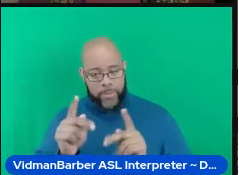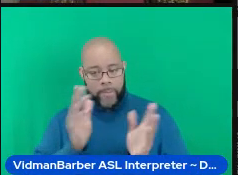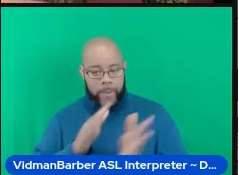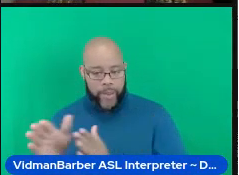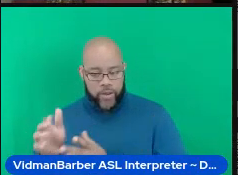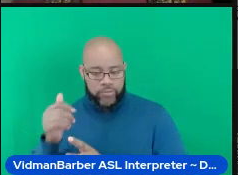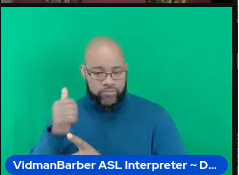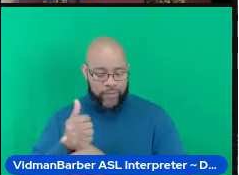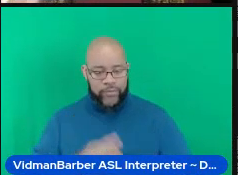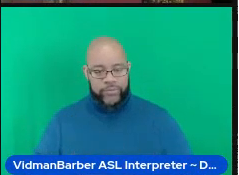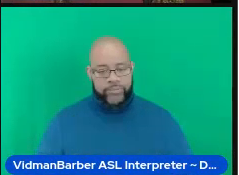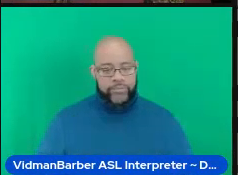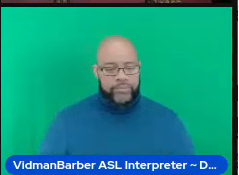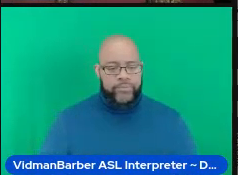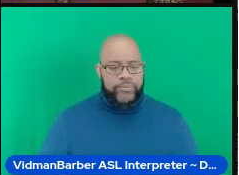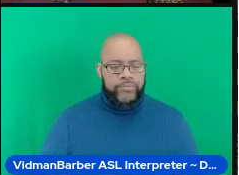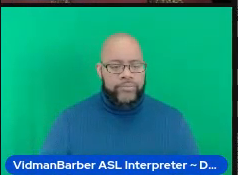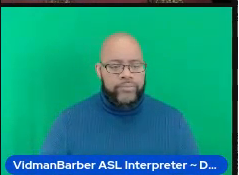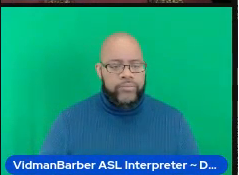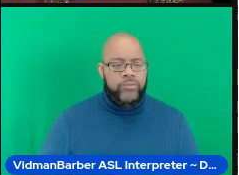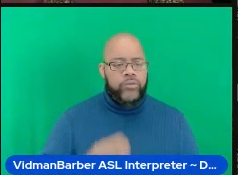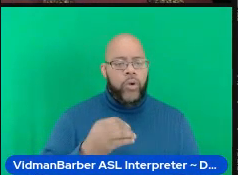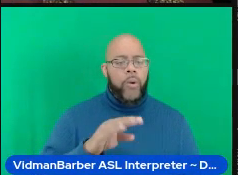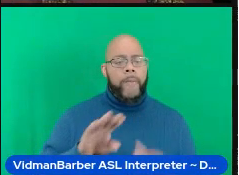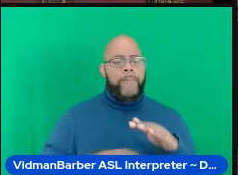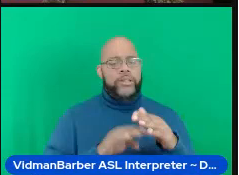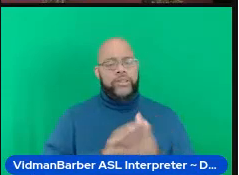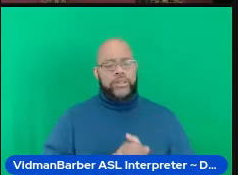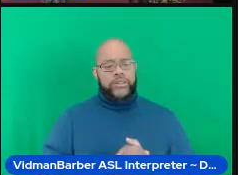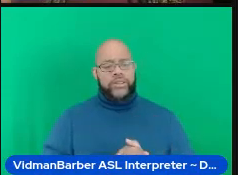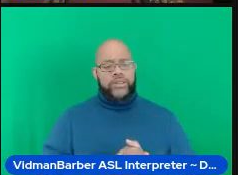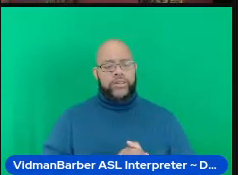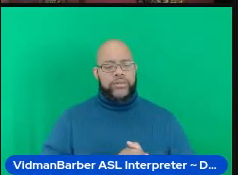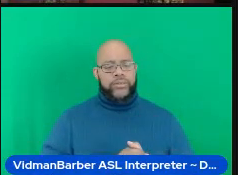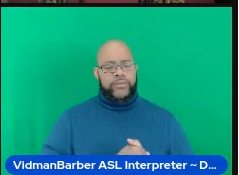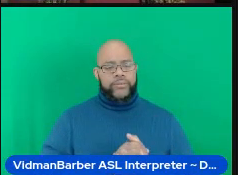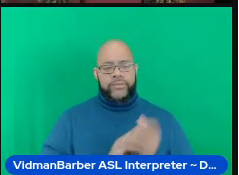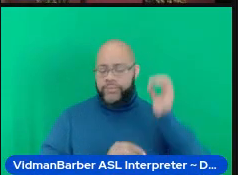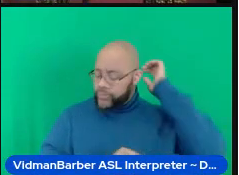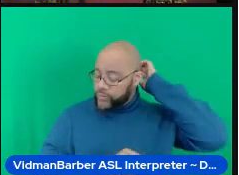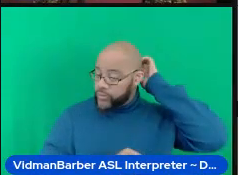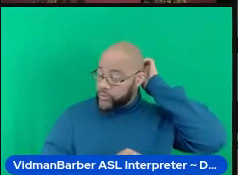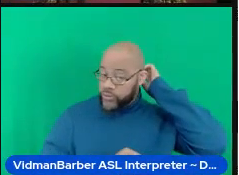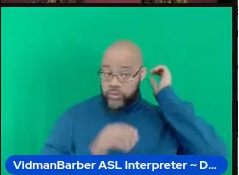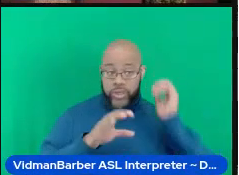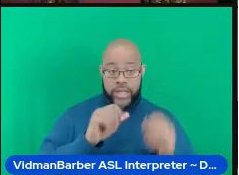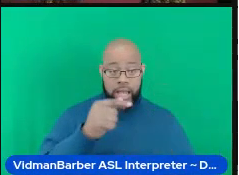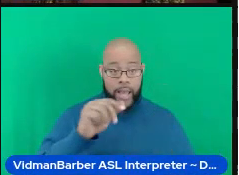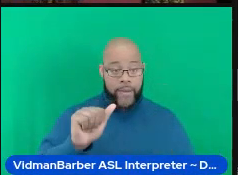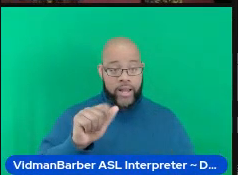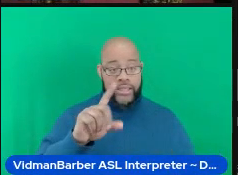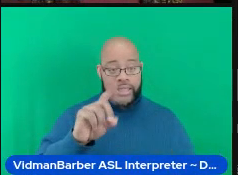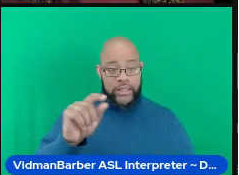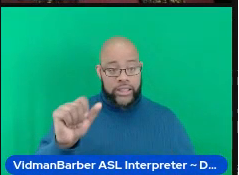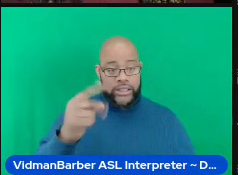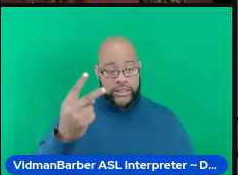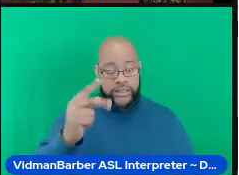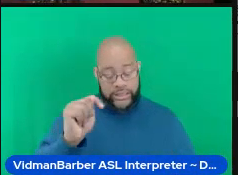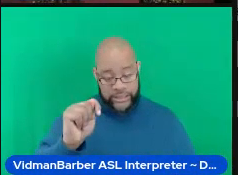them. So basically, you need gamma delta T cells for this initial